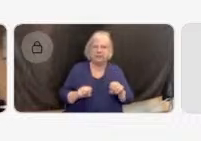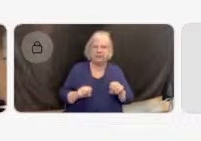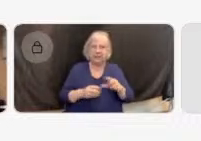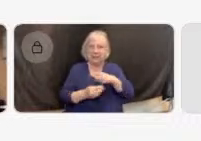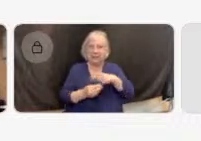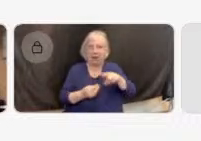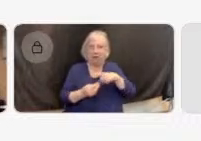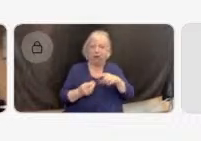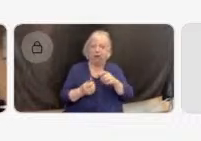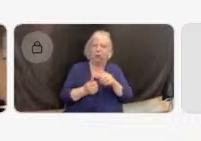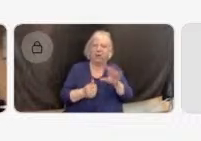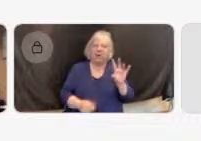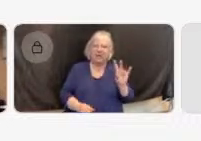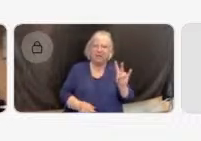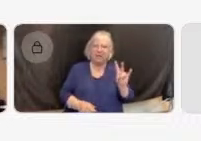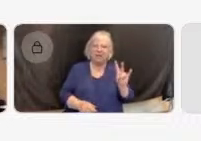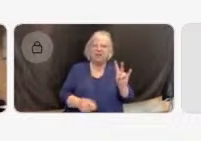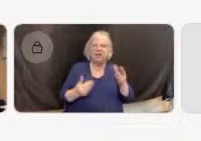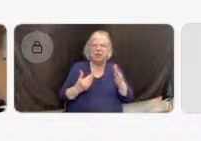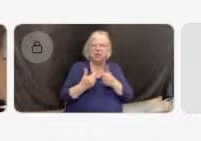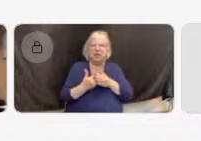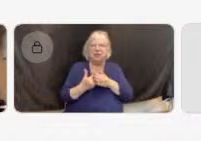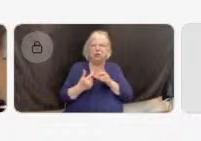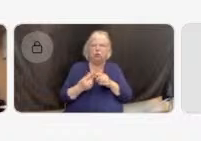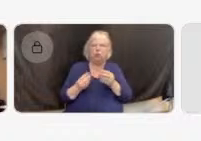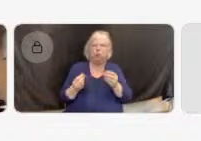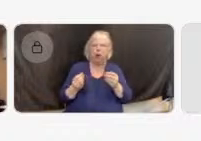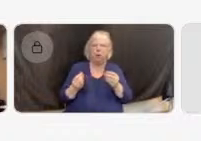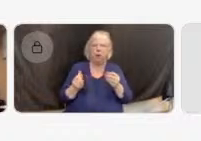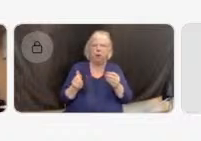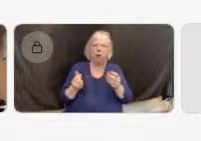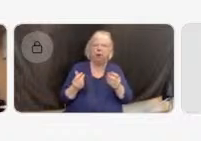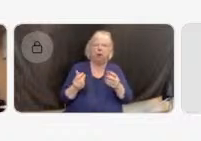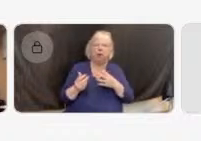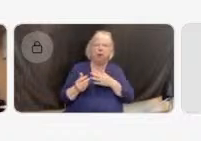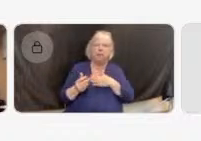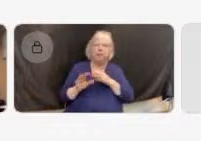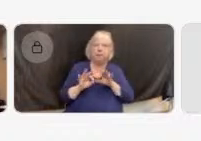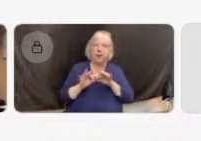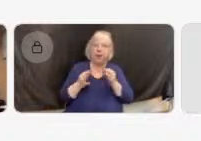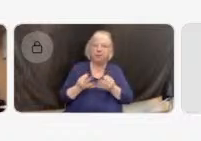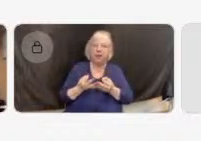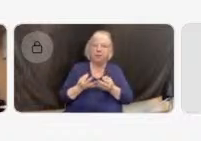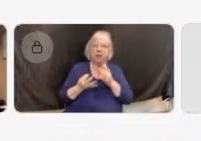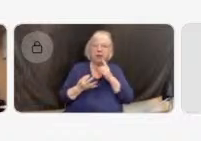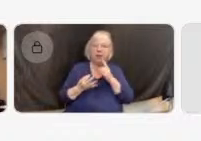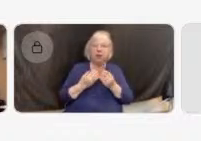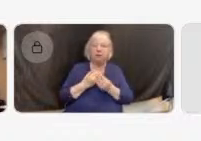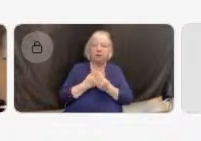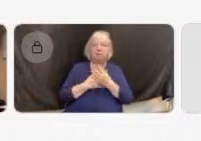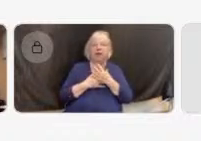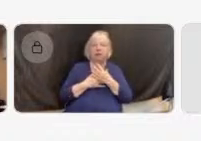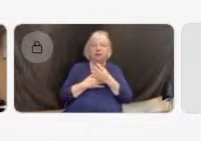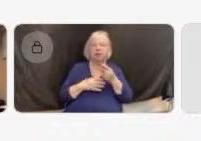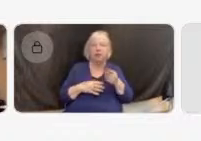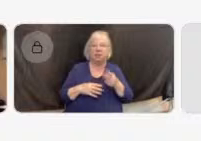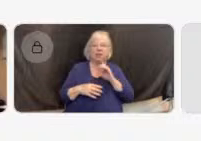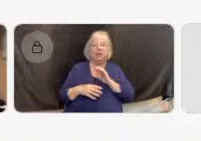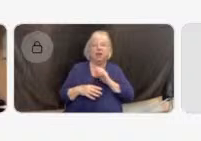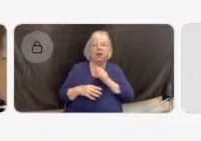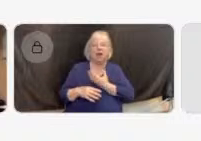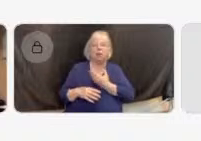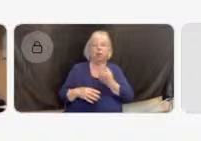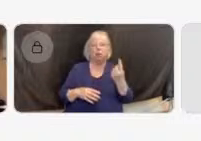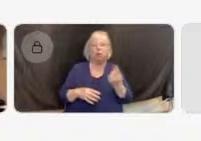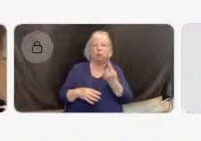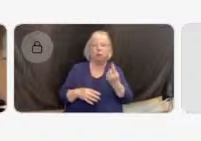these wells adjacent to the property. My family is affected, and this is our sole,